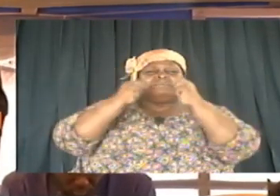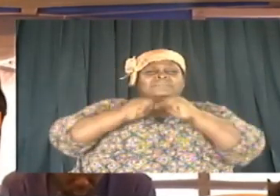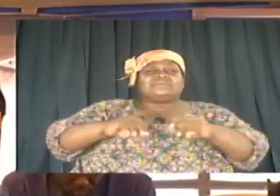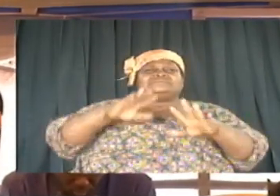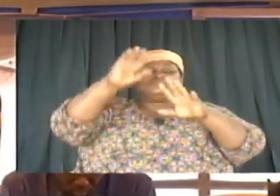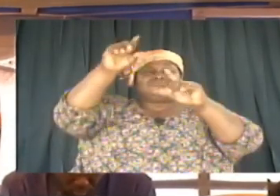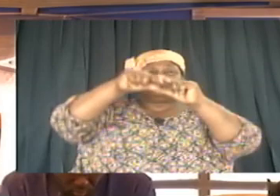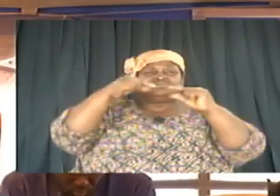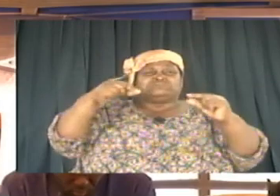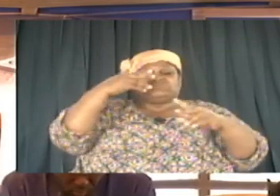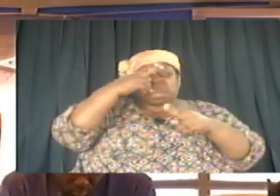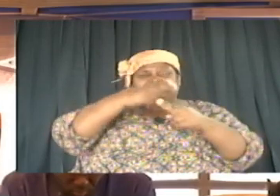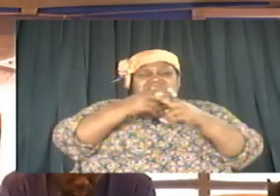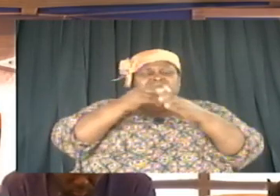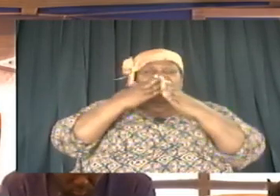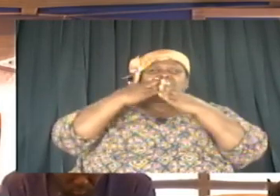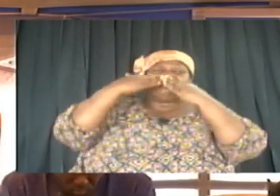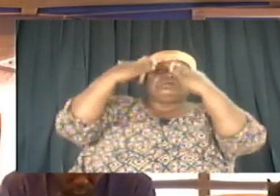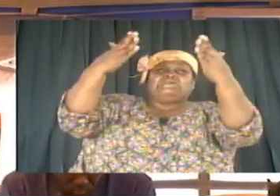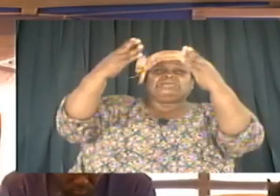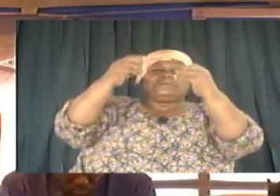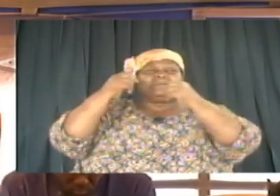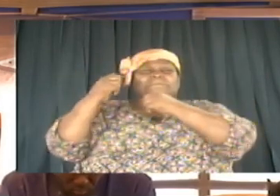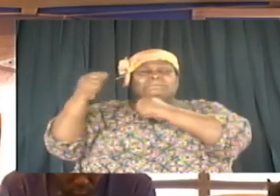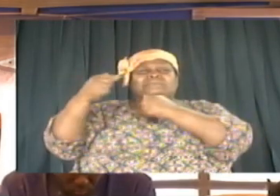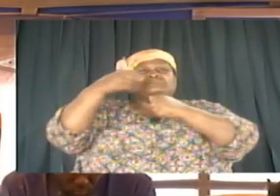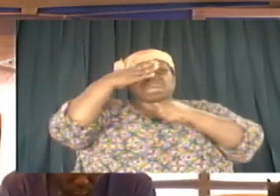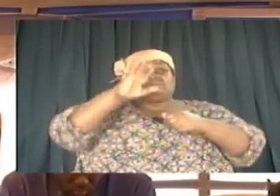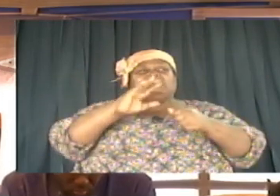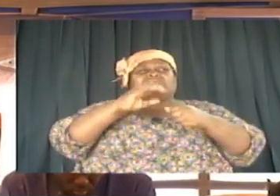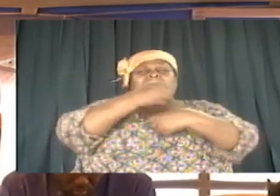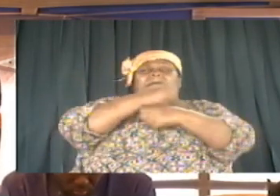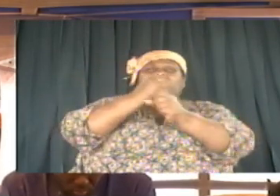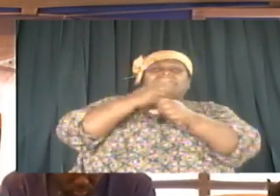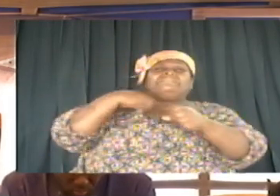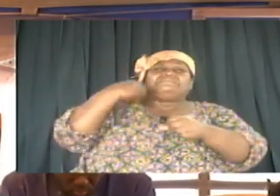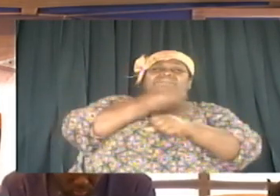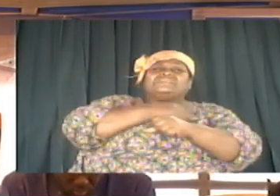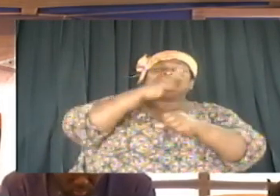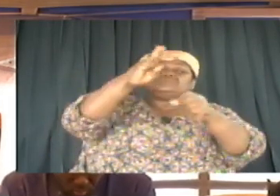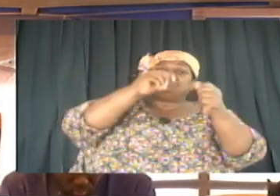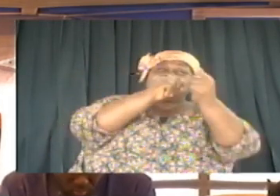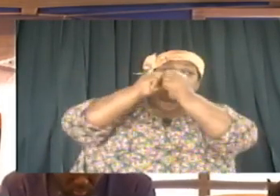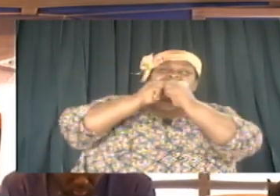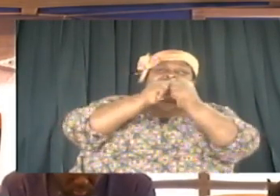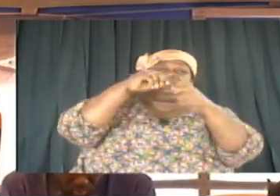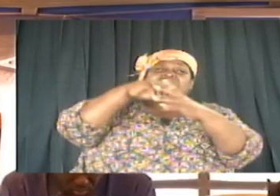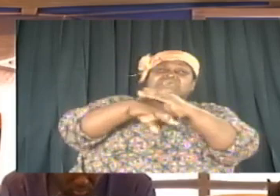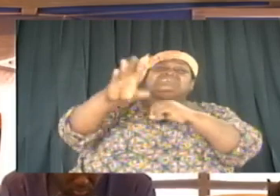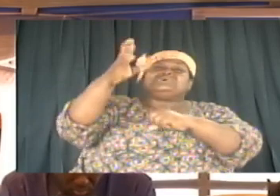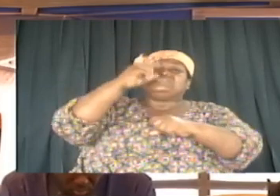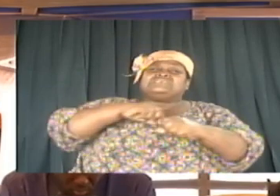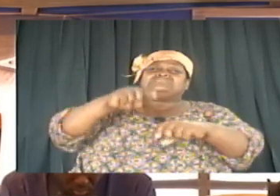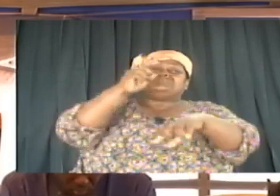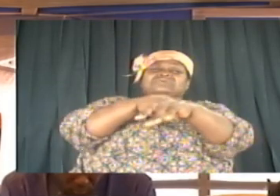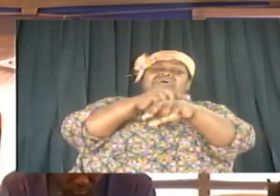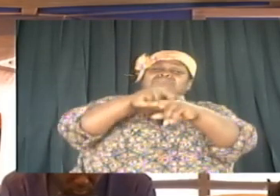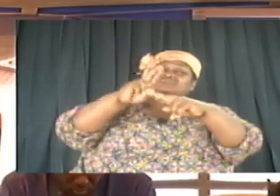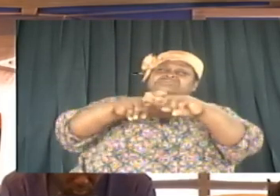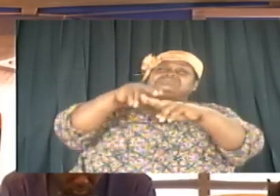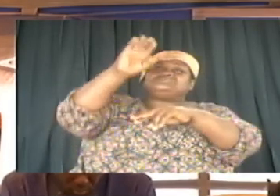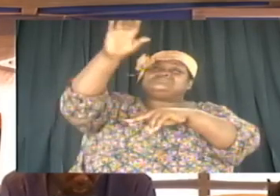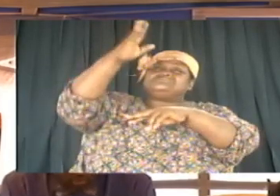name. We thank you, mighty God, that you have allowed us to be together in this fashion, to sit at the